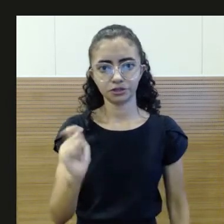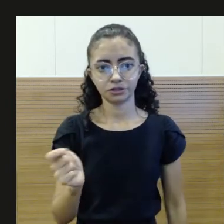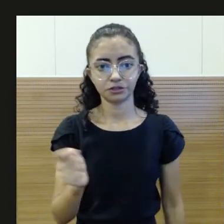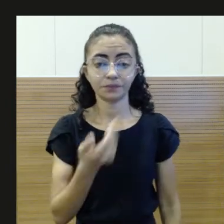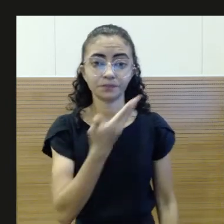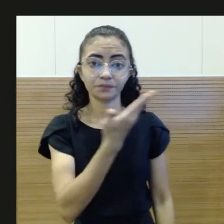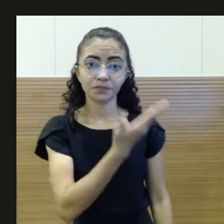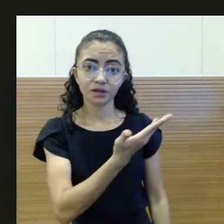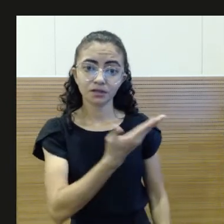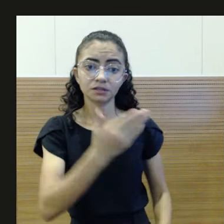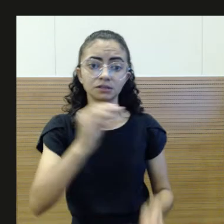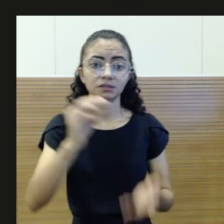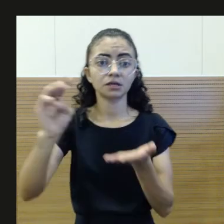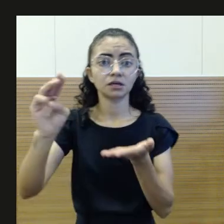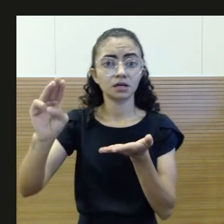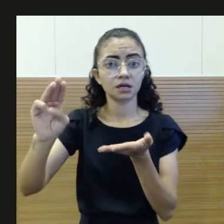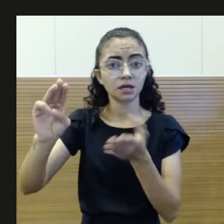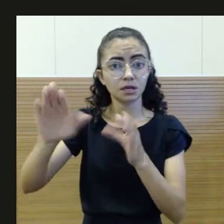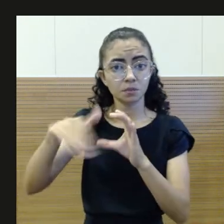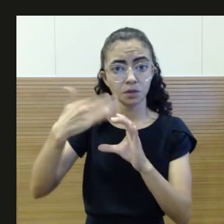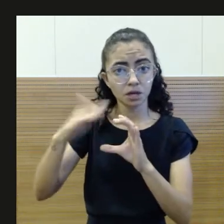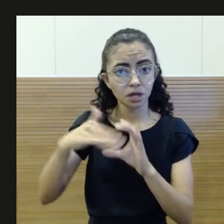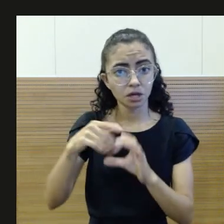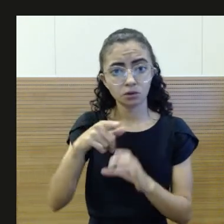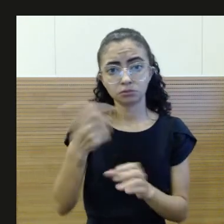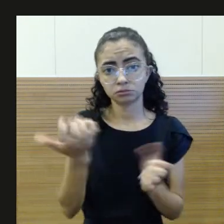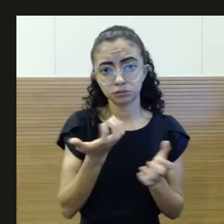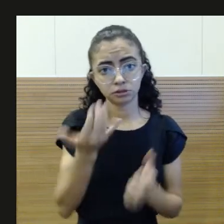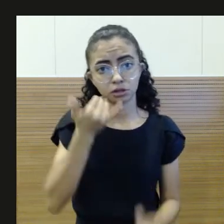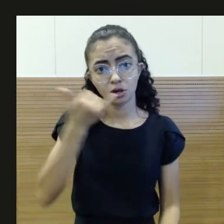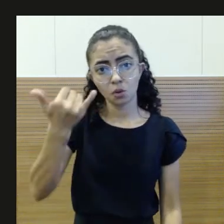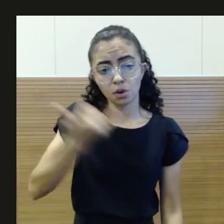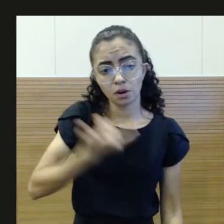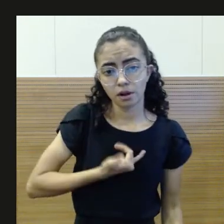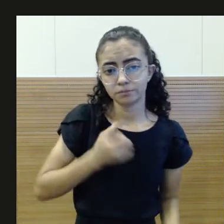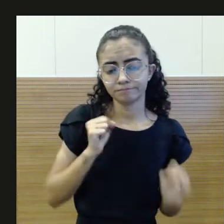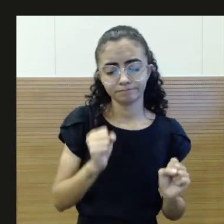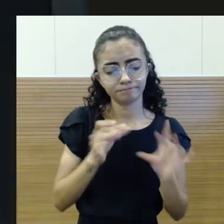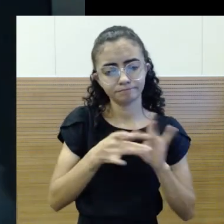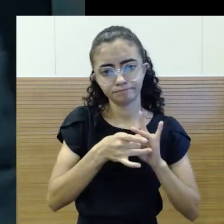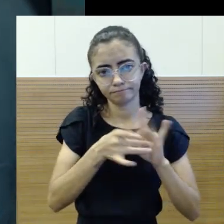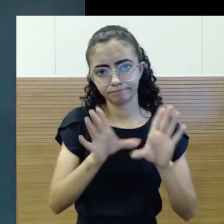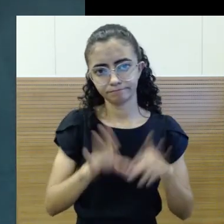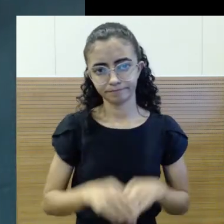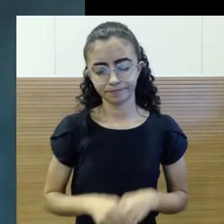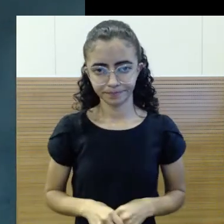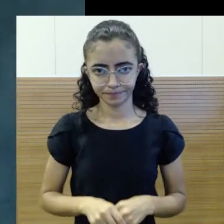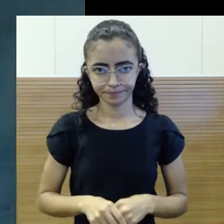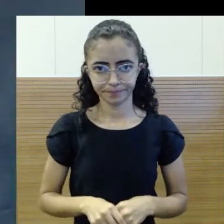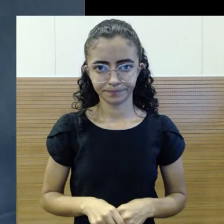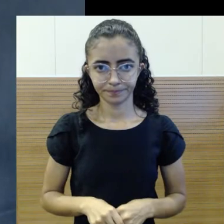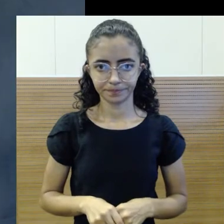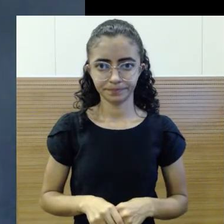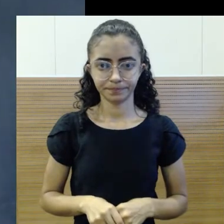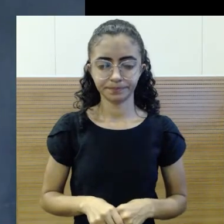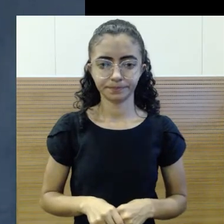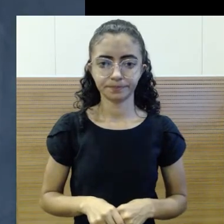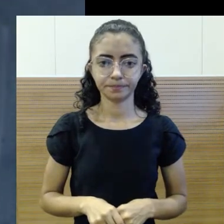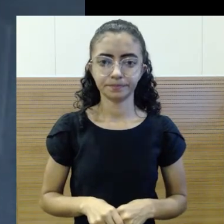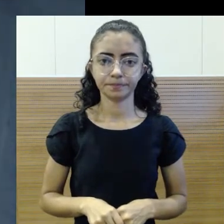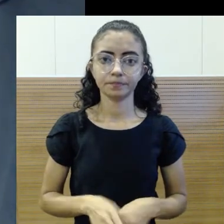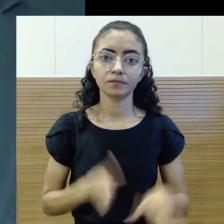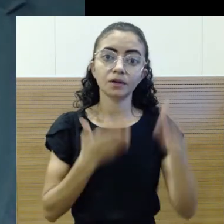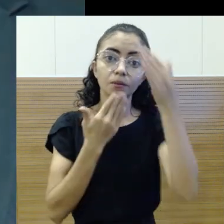But it has been increasing more and more the participation of the ultra processed foods into that. I believe there's someone with the microphone open. I apologize